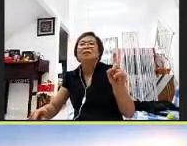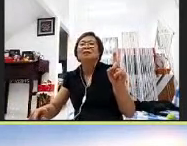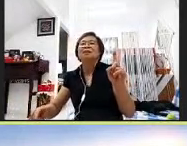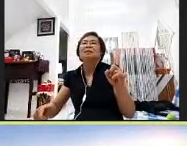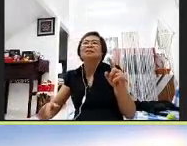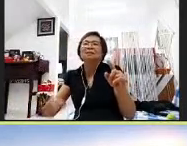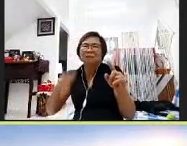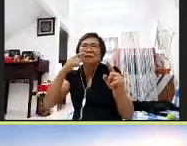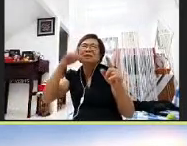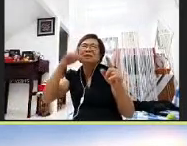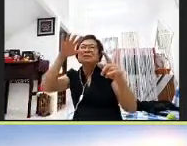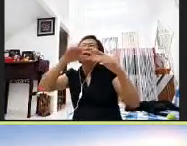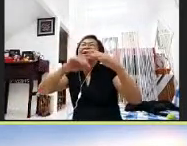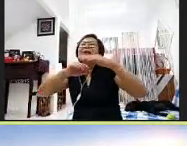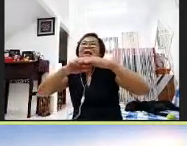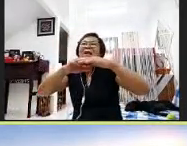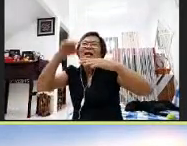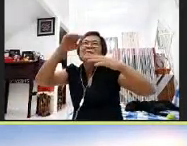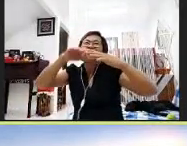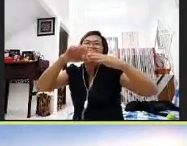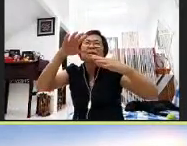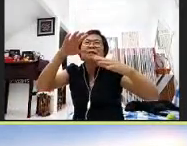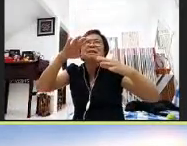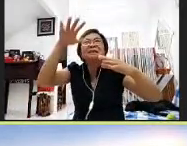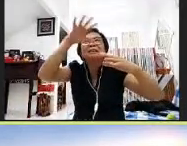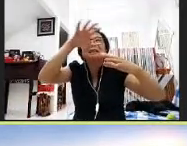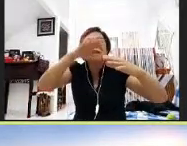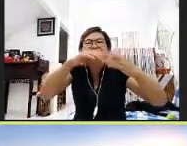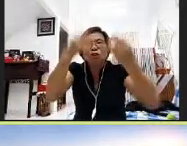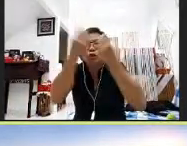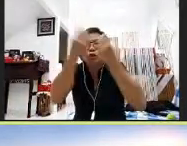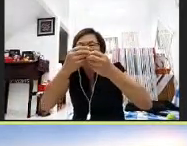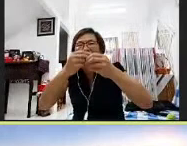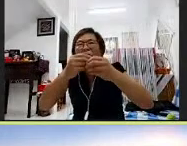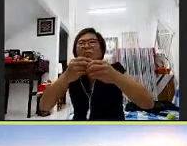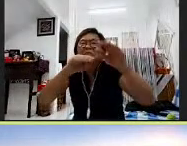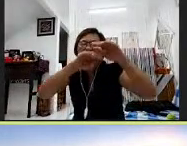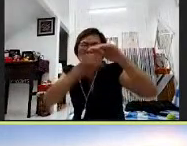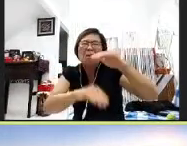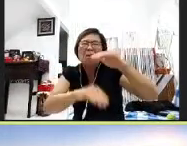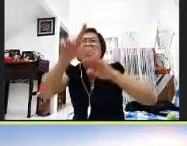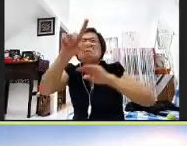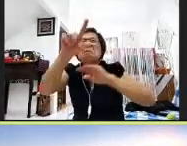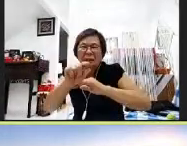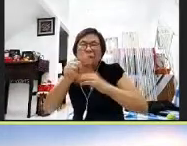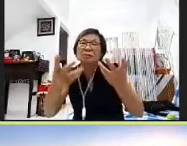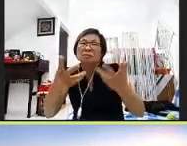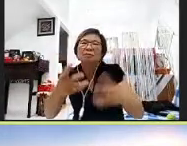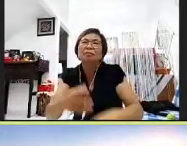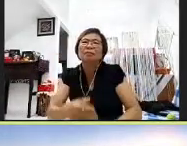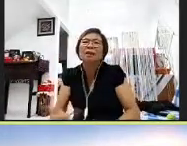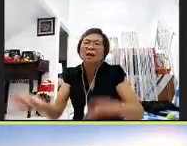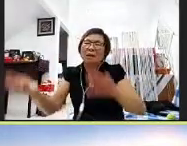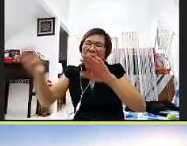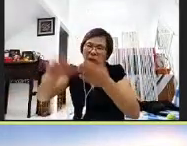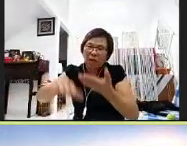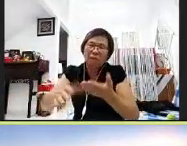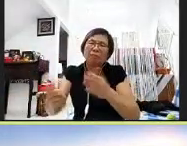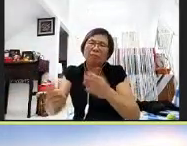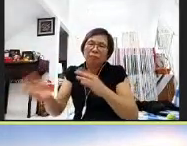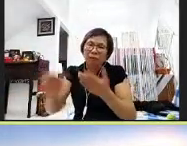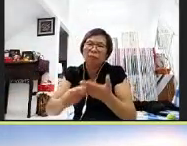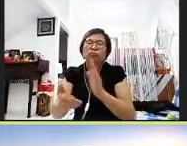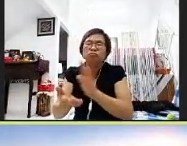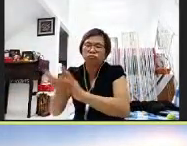underestimate, okay? And of course, with the rise of these infections, the deaths have actually